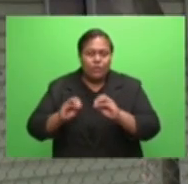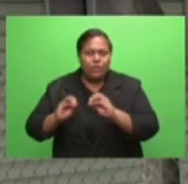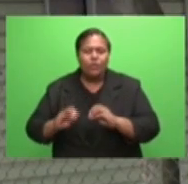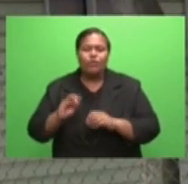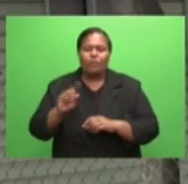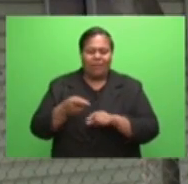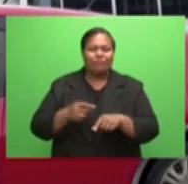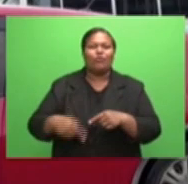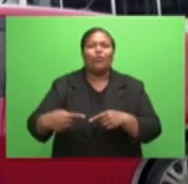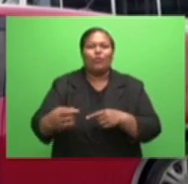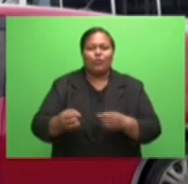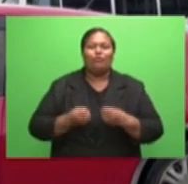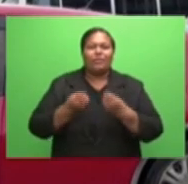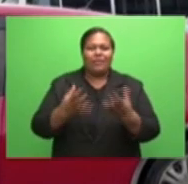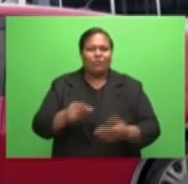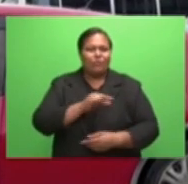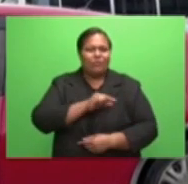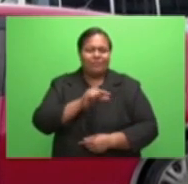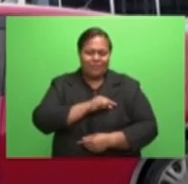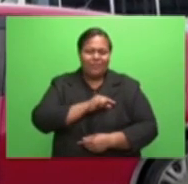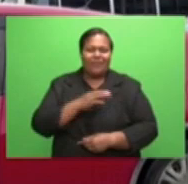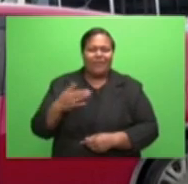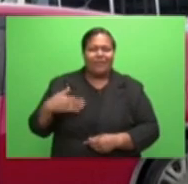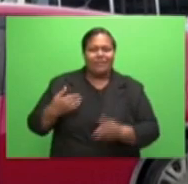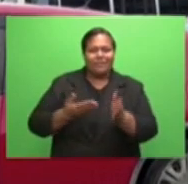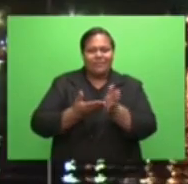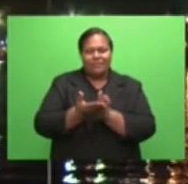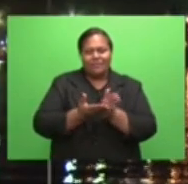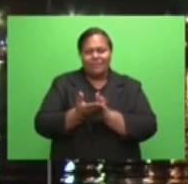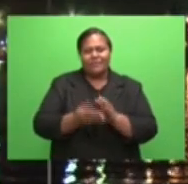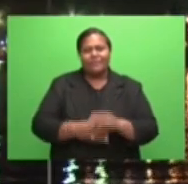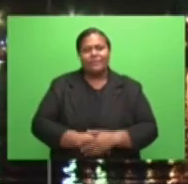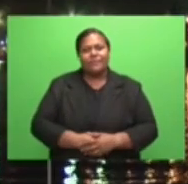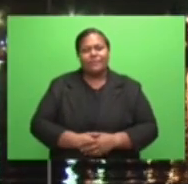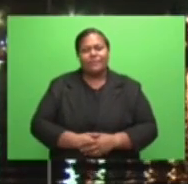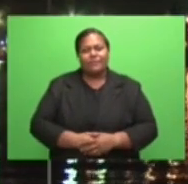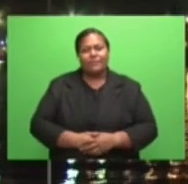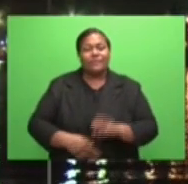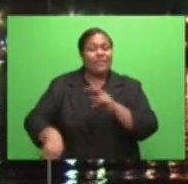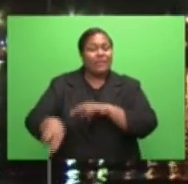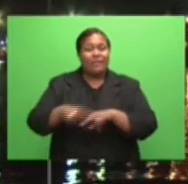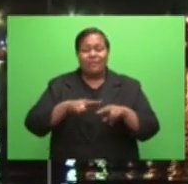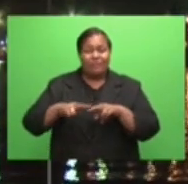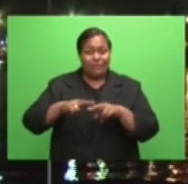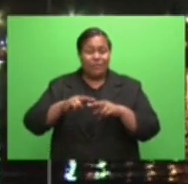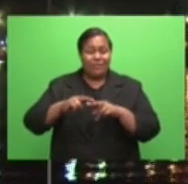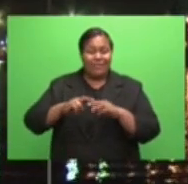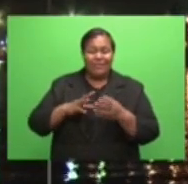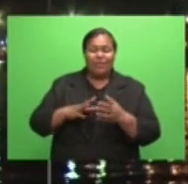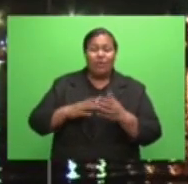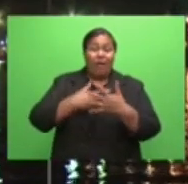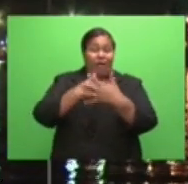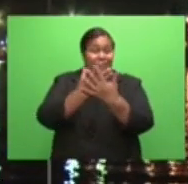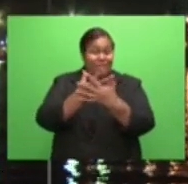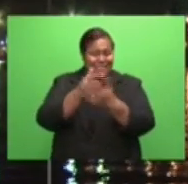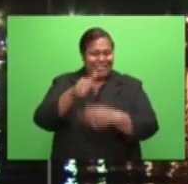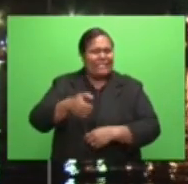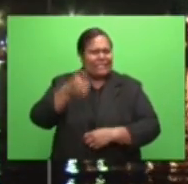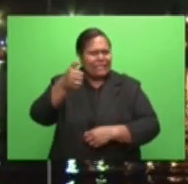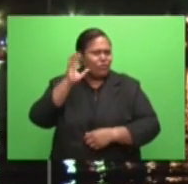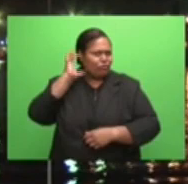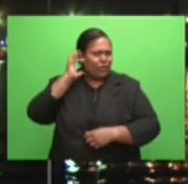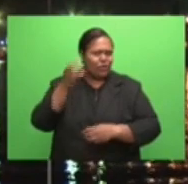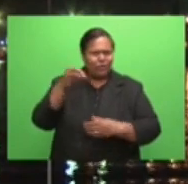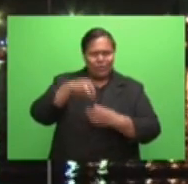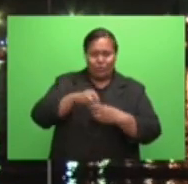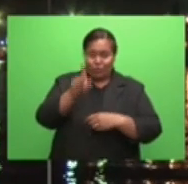health services. Koroi Tandolala, FBC News. The Fijian Broadcasting Corporation's 6 radio stations today handed out